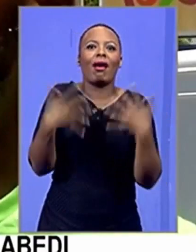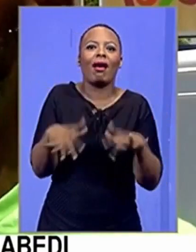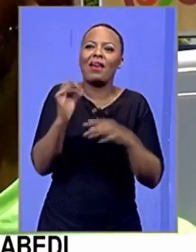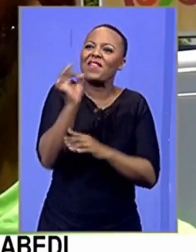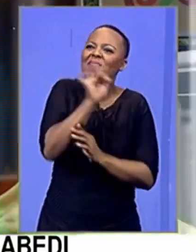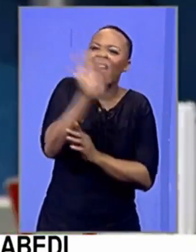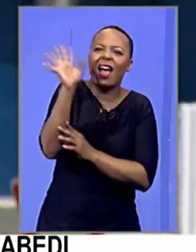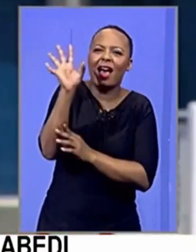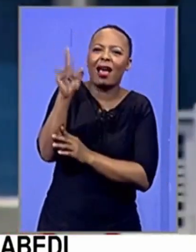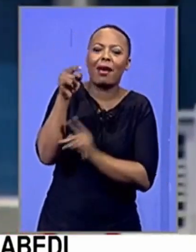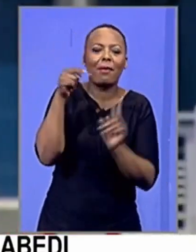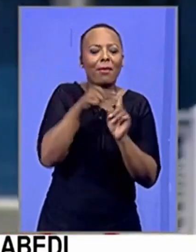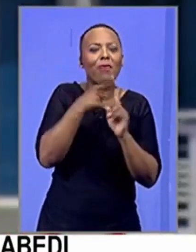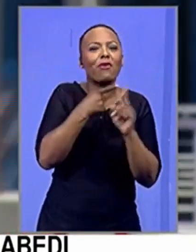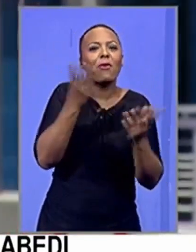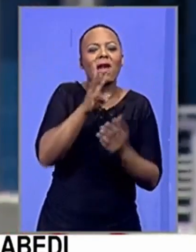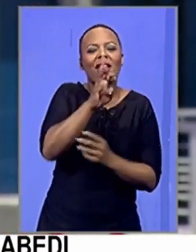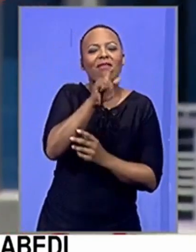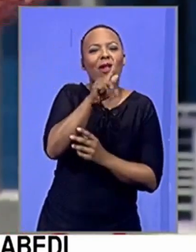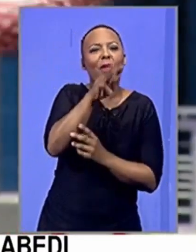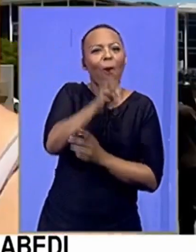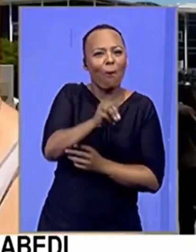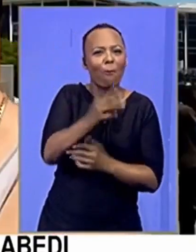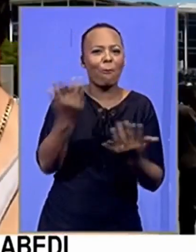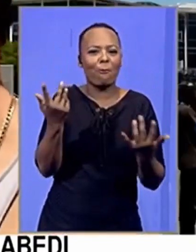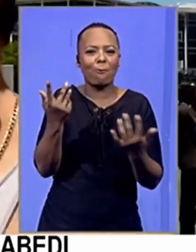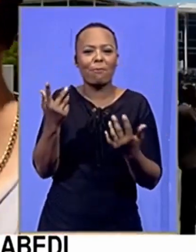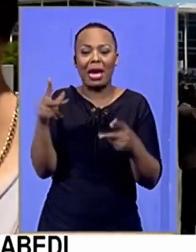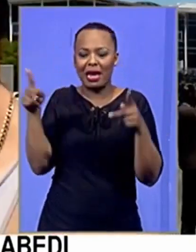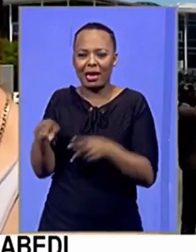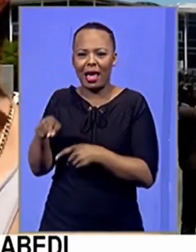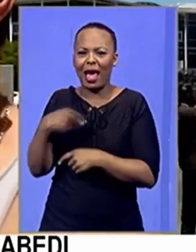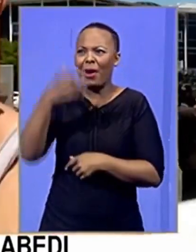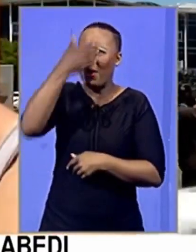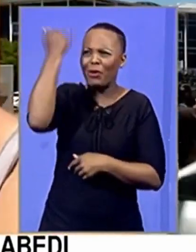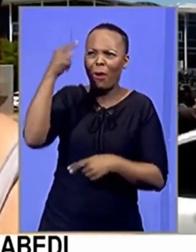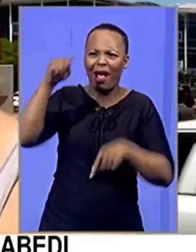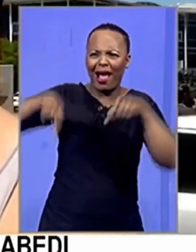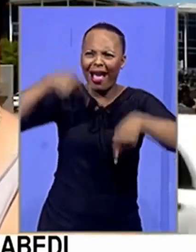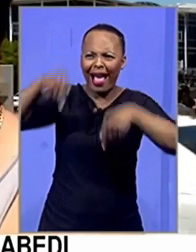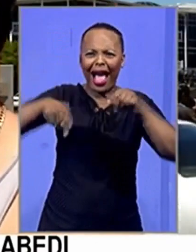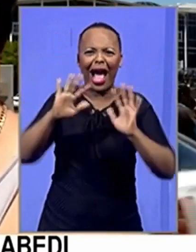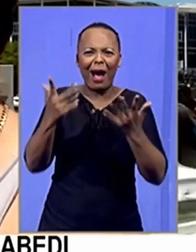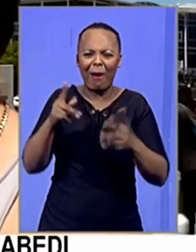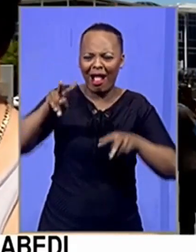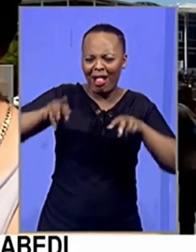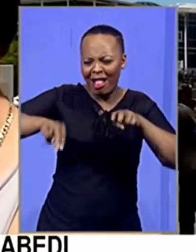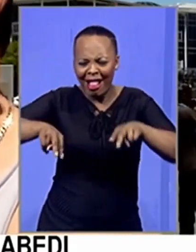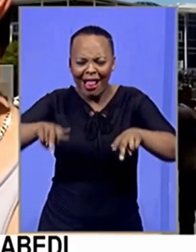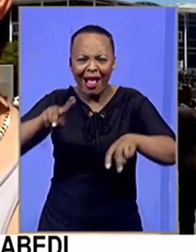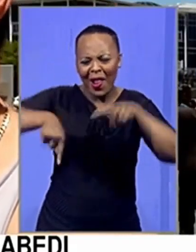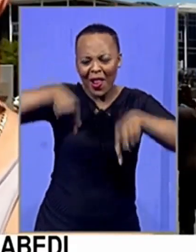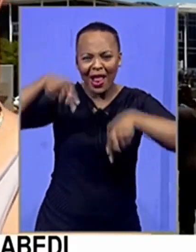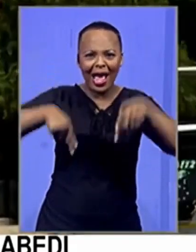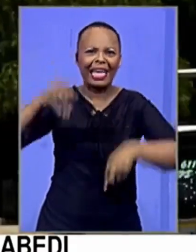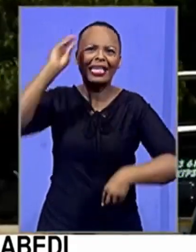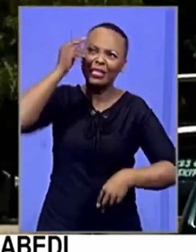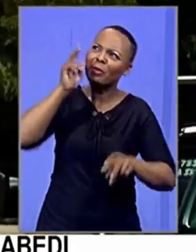and ke mfana go welcome. I don't know if he walks on sticks or what, but it's